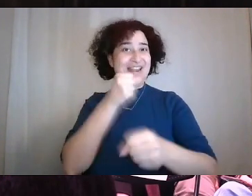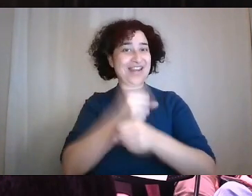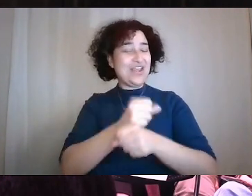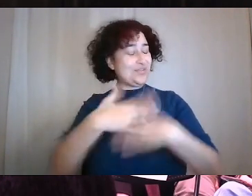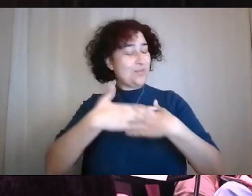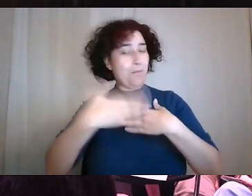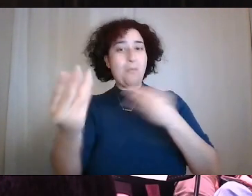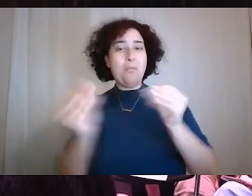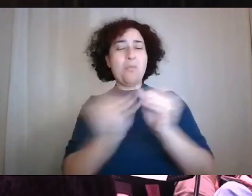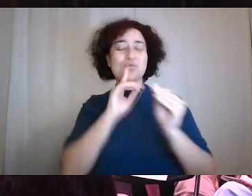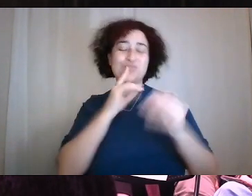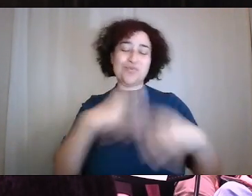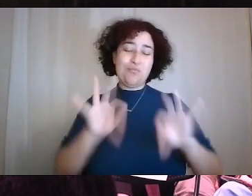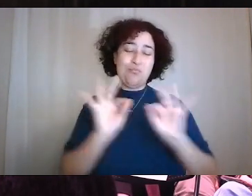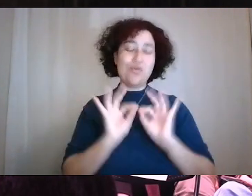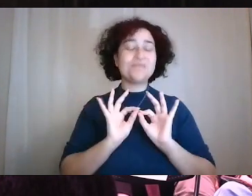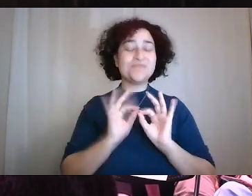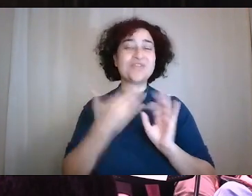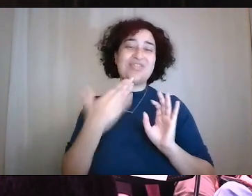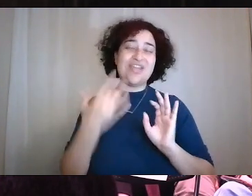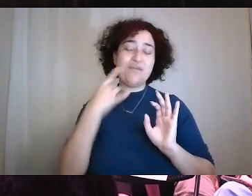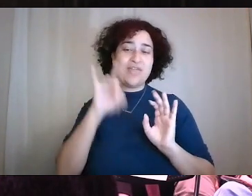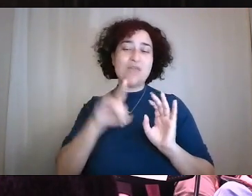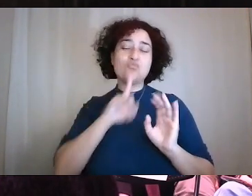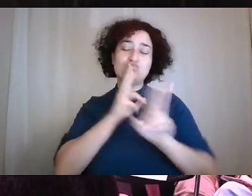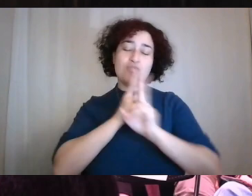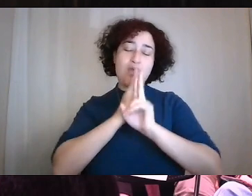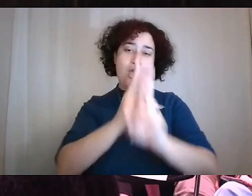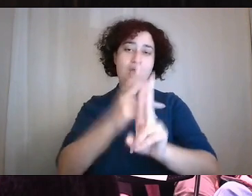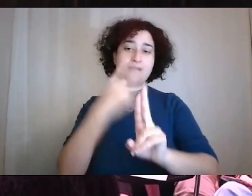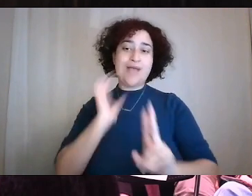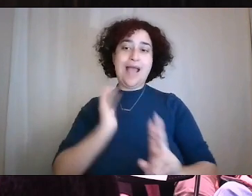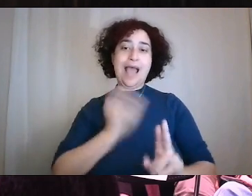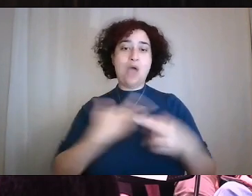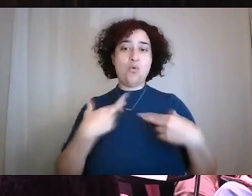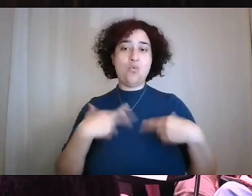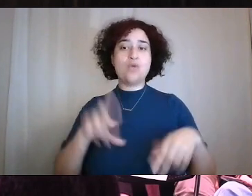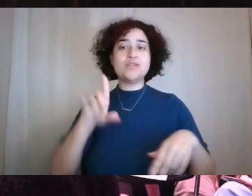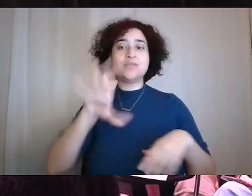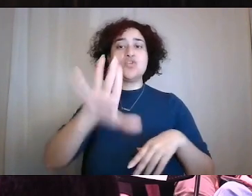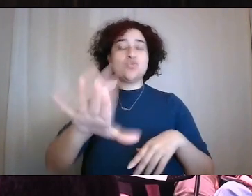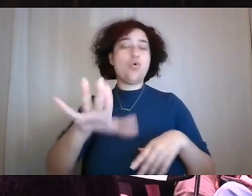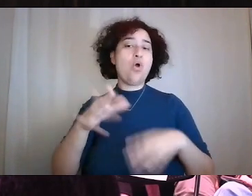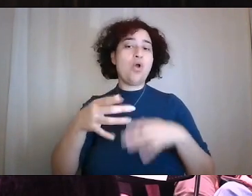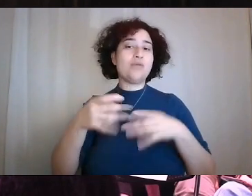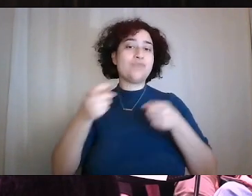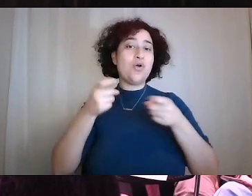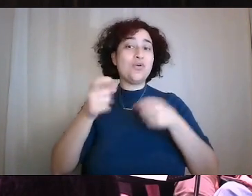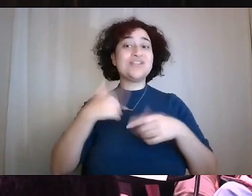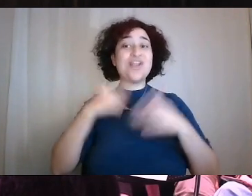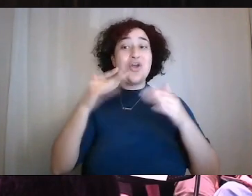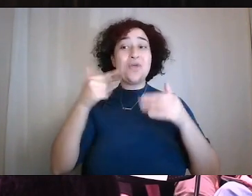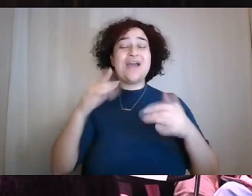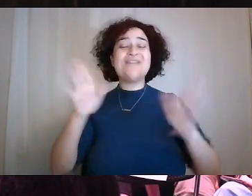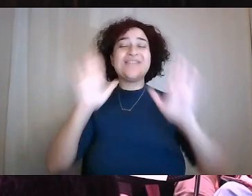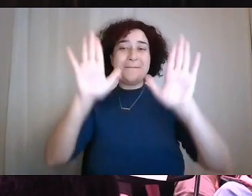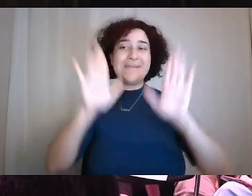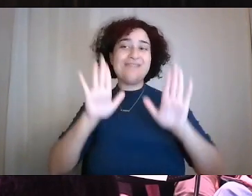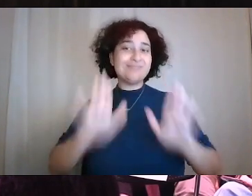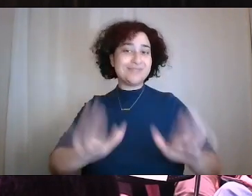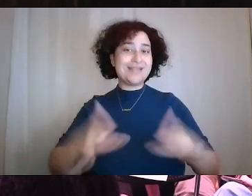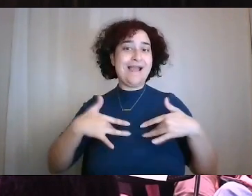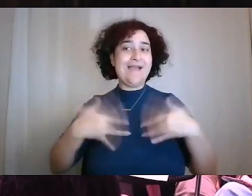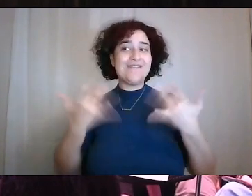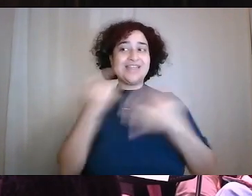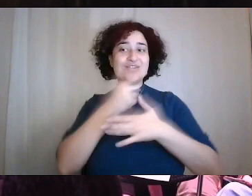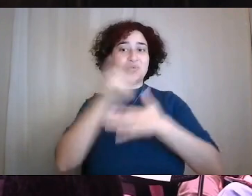thank you for that. We're truly honored for our role to be your host and hope you have a terrific event through the weekend. Here's to another decade and more